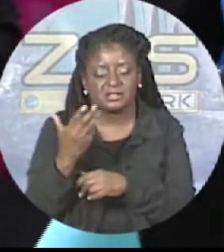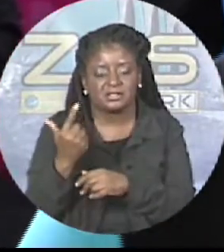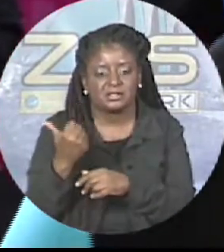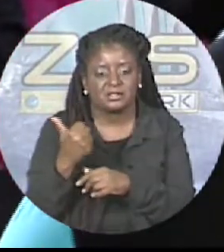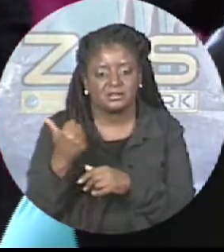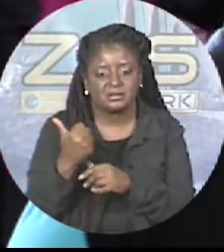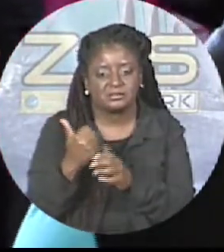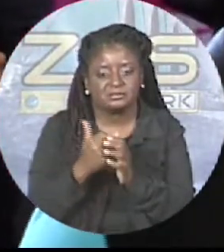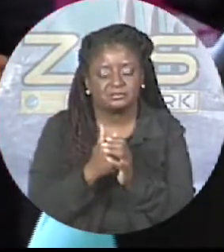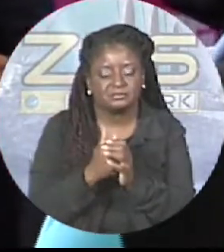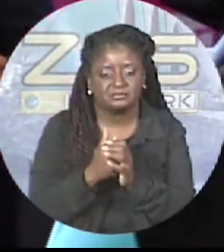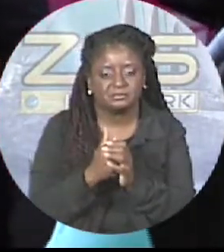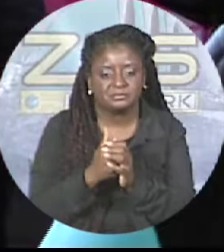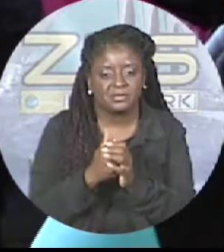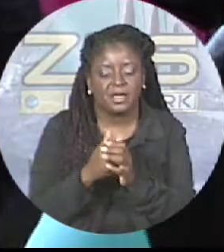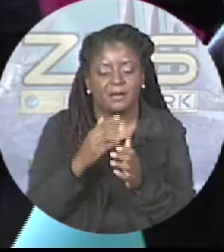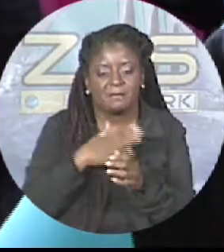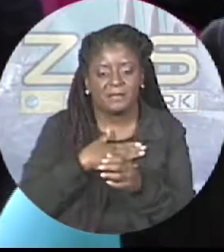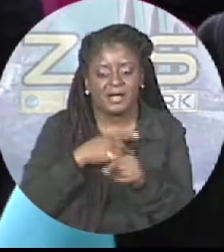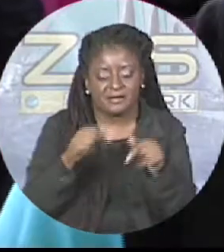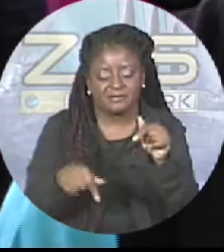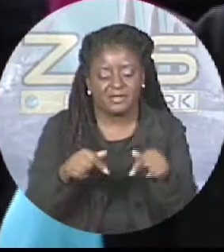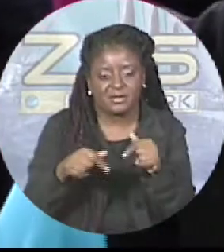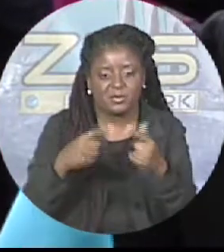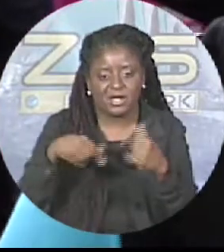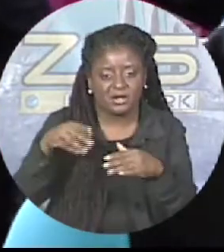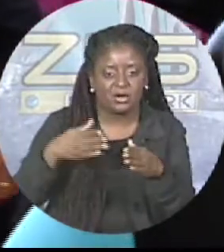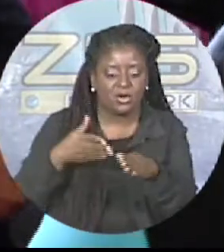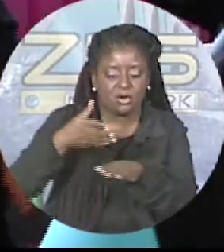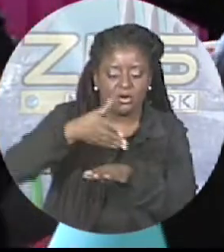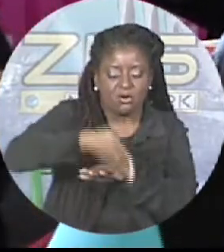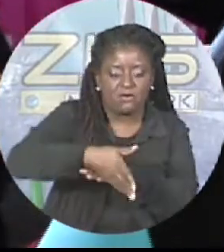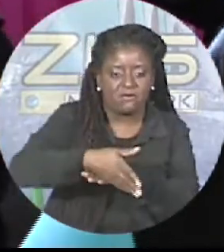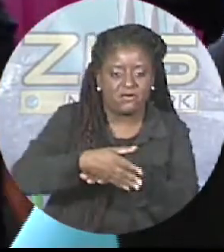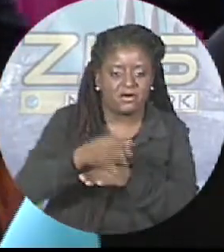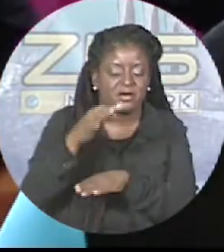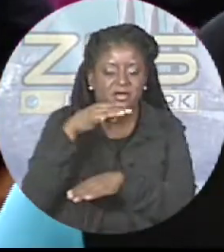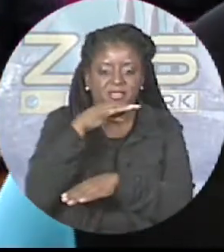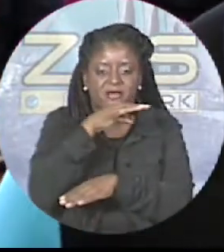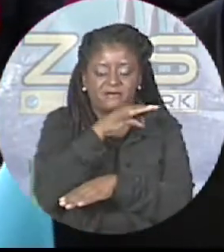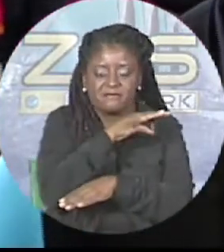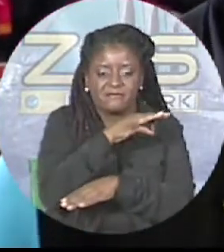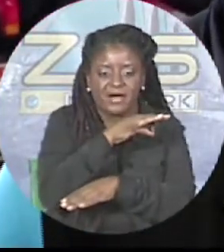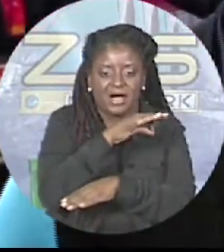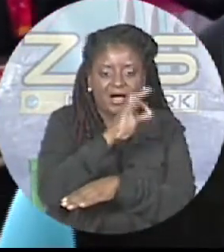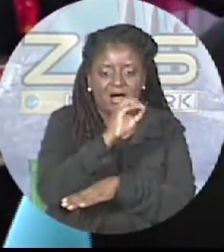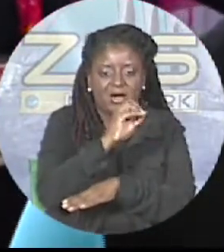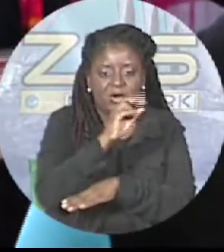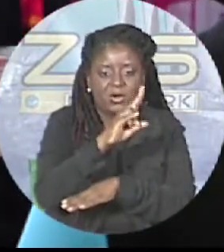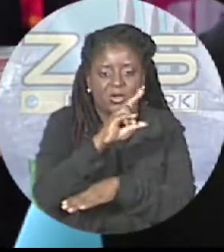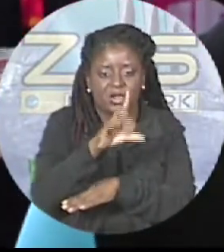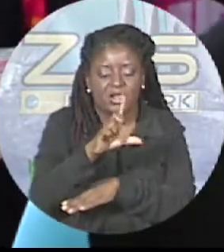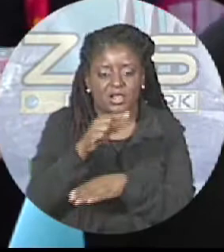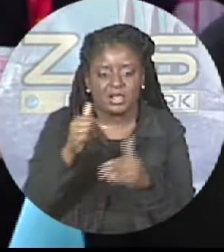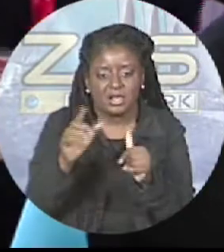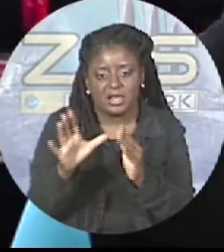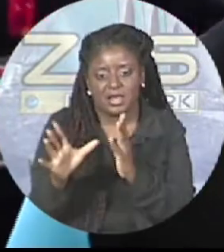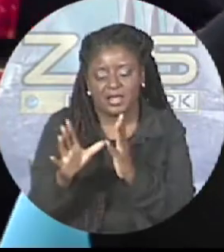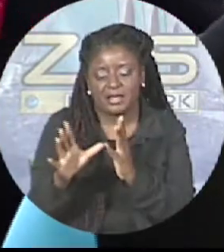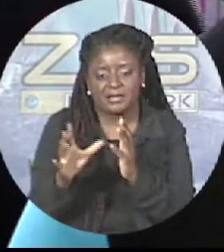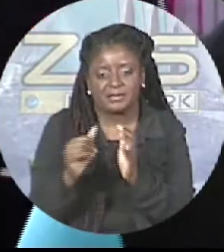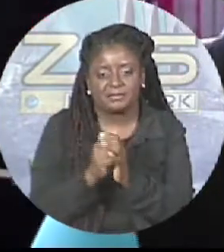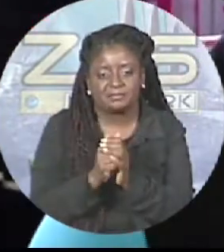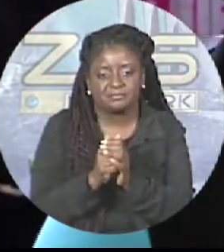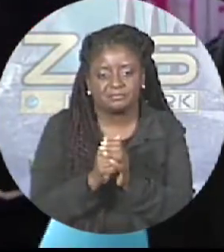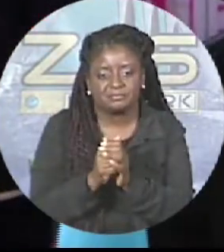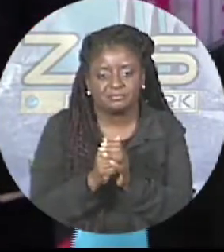be over the foul line. So on the last jump, I tried to fix that, but the anticipation of me fouling again just to get one good jump in,